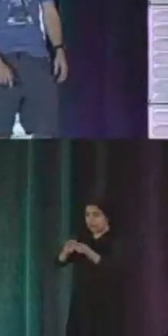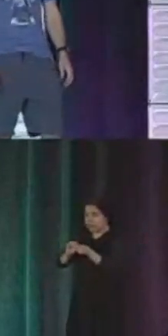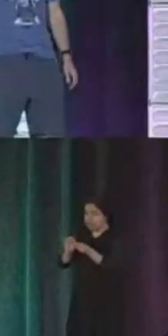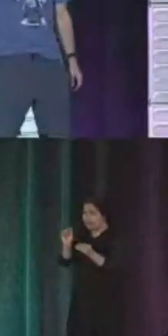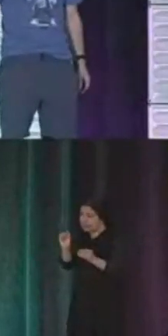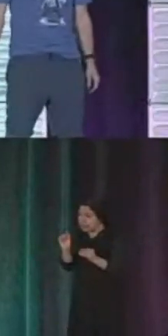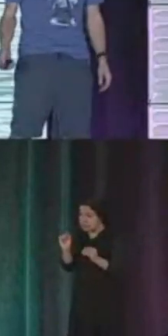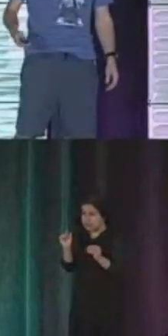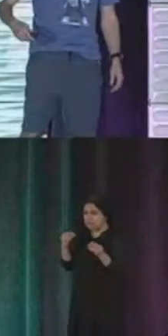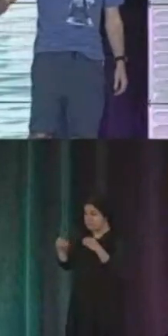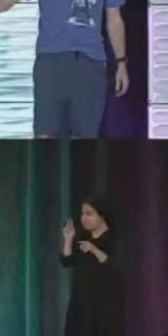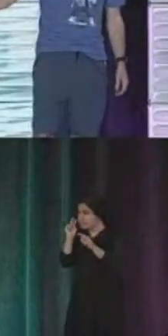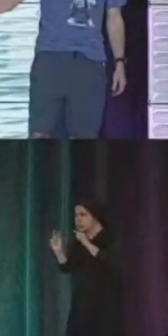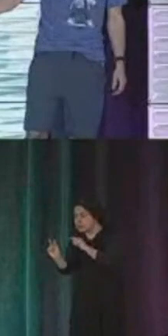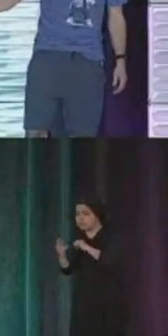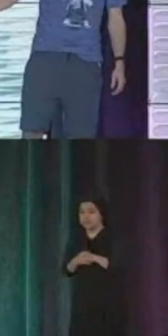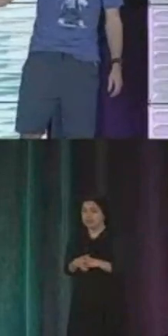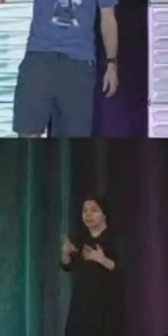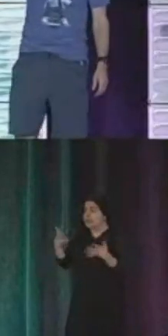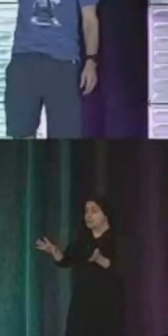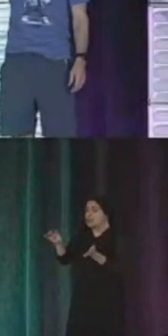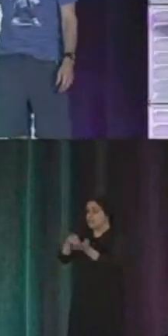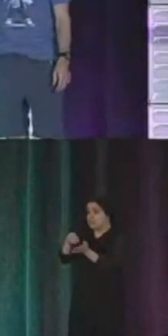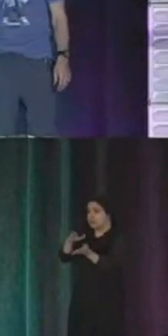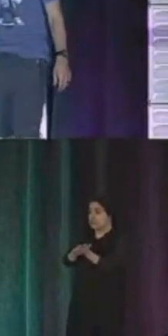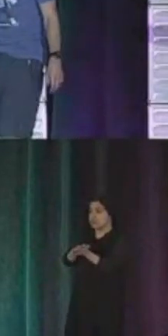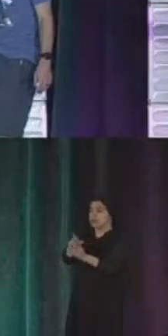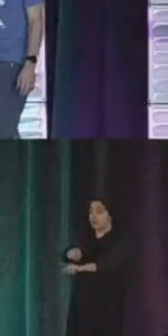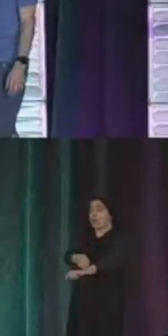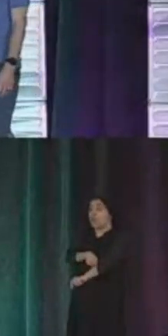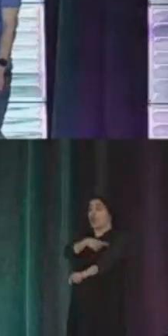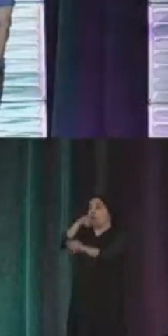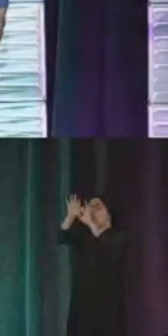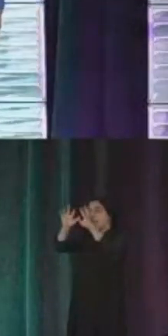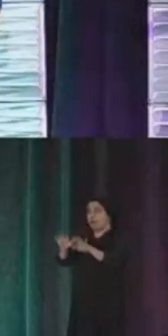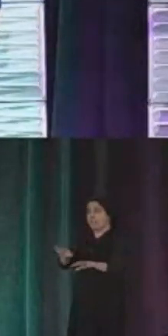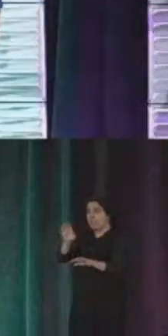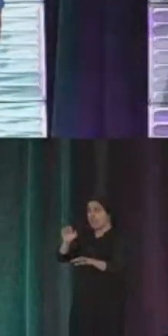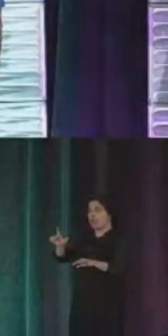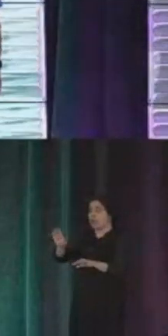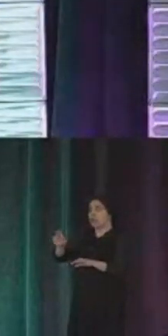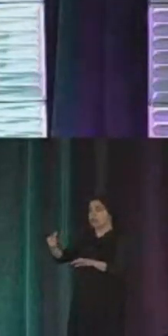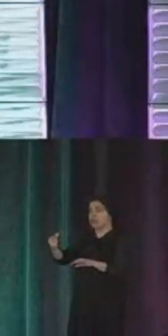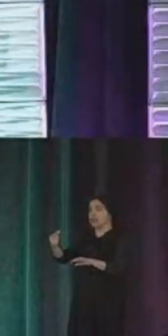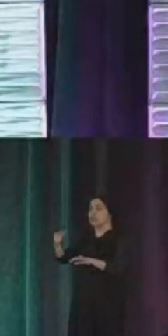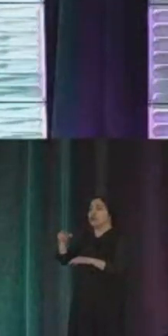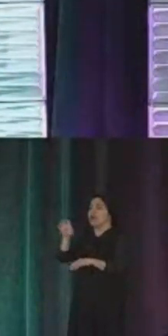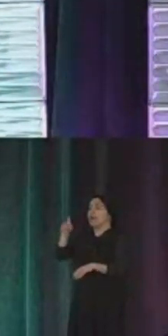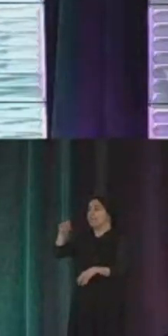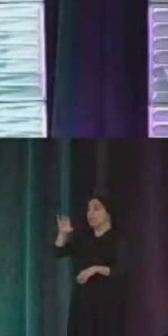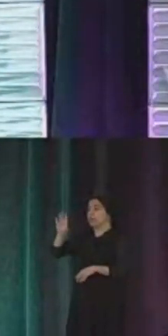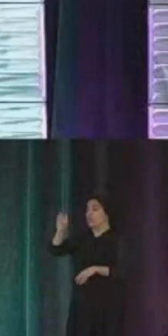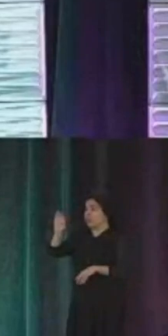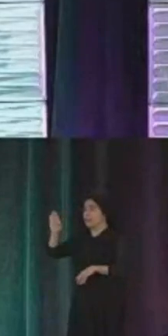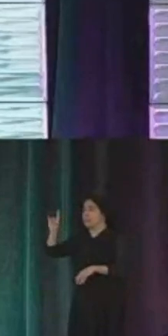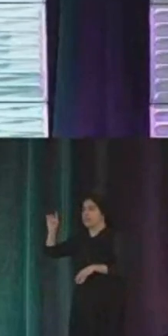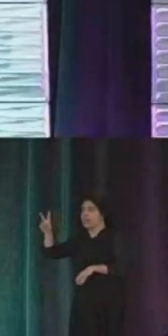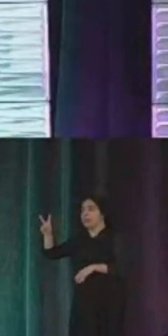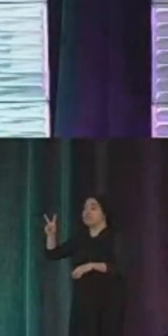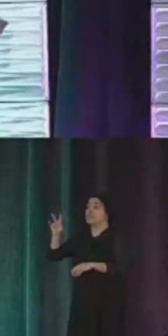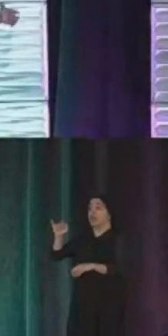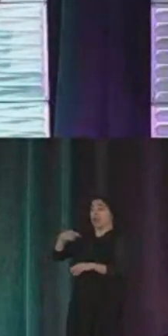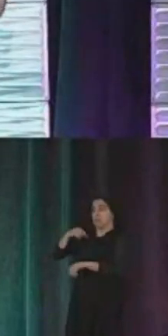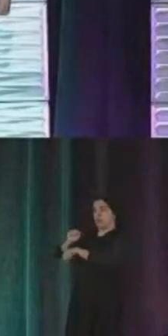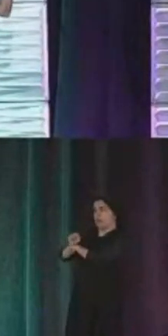wavy. And I've written about all of this in a very long blog post, The Web's Next Transition, on Epic Web Dev. That's the thing that I'm working on full